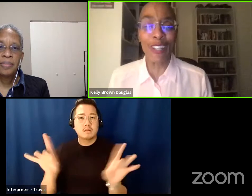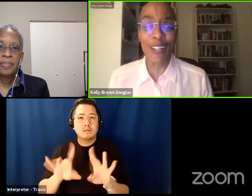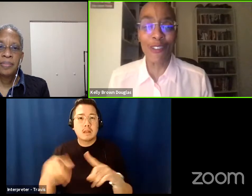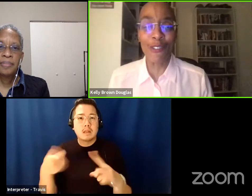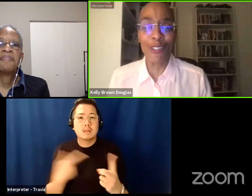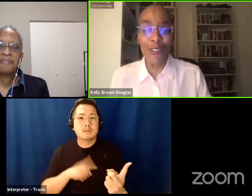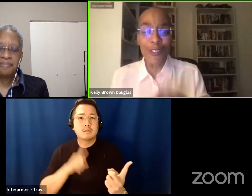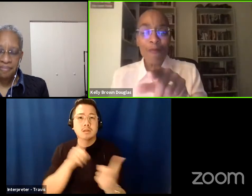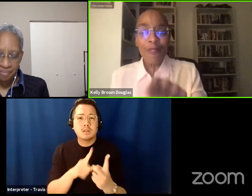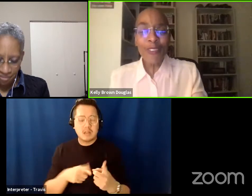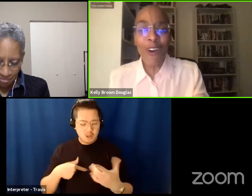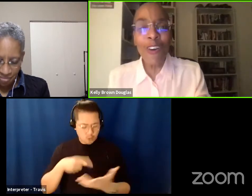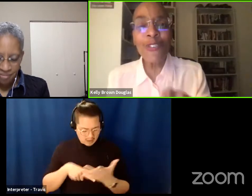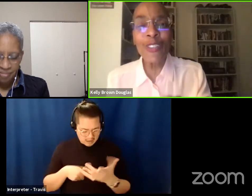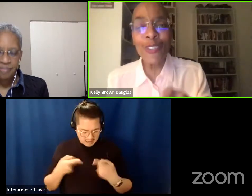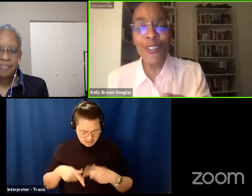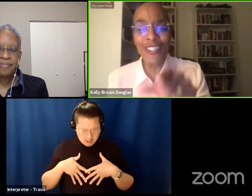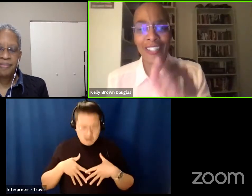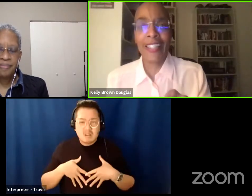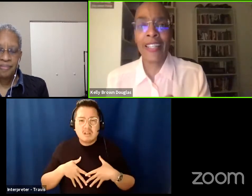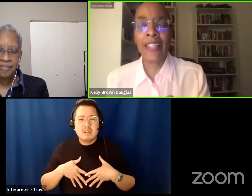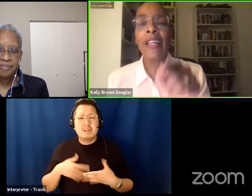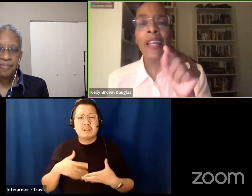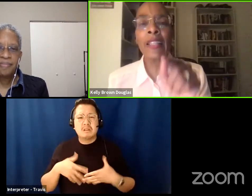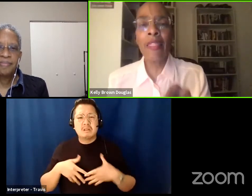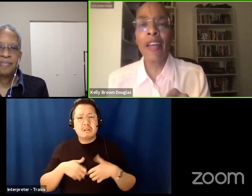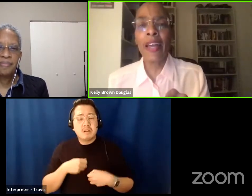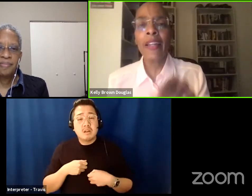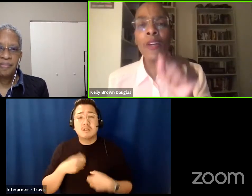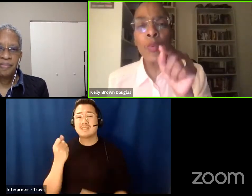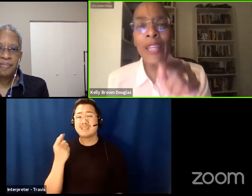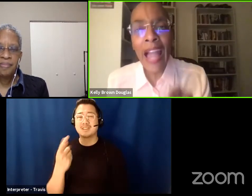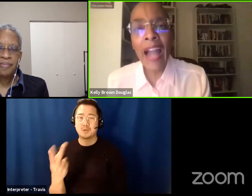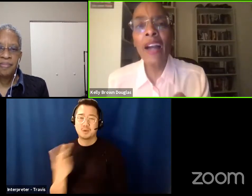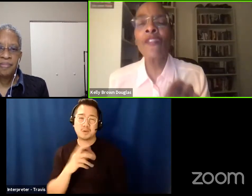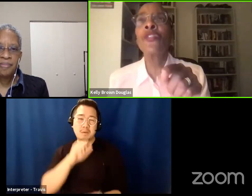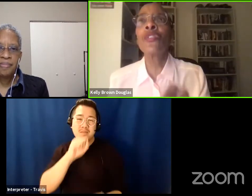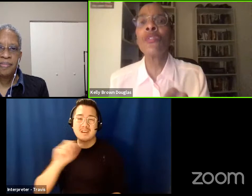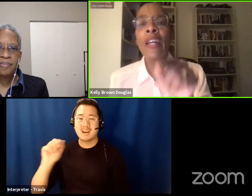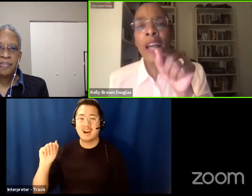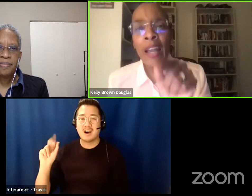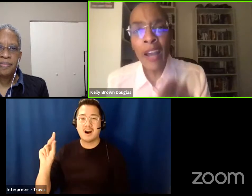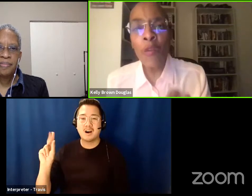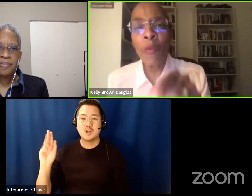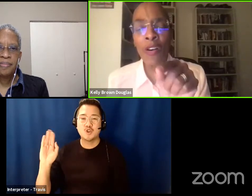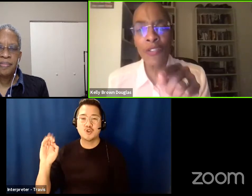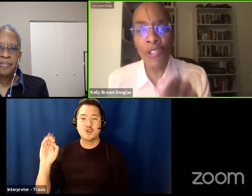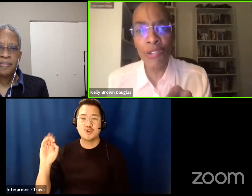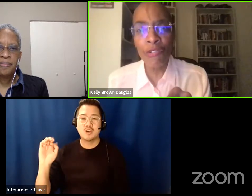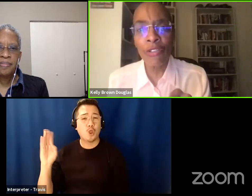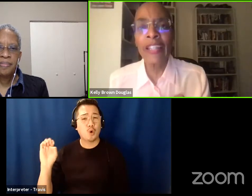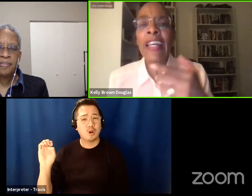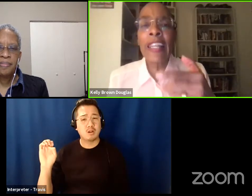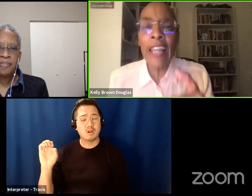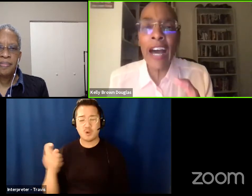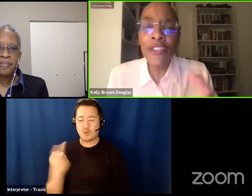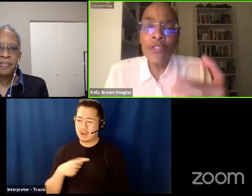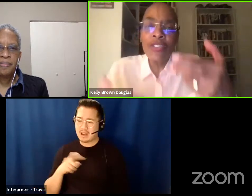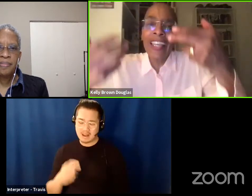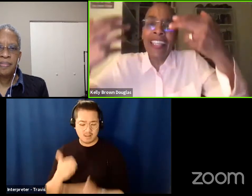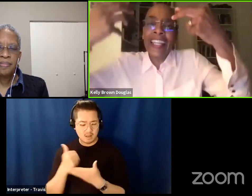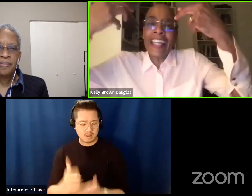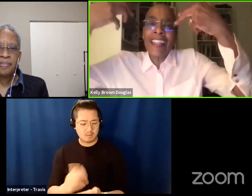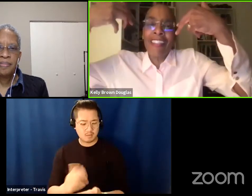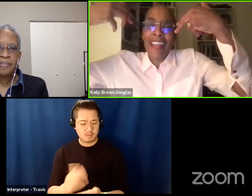and we both like Audre Lorde. Audre Lorde said that we have to help our children not